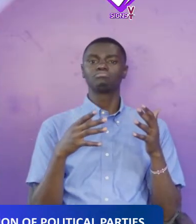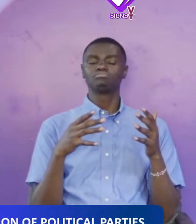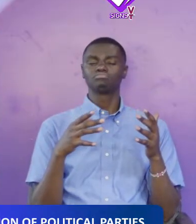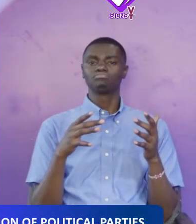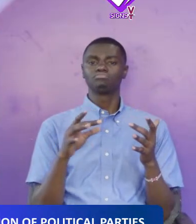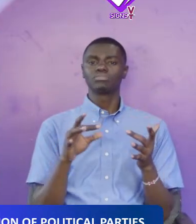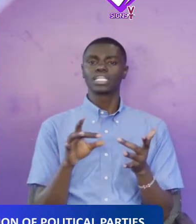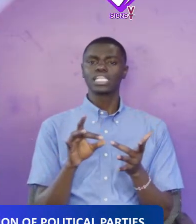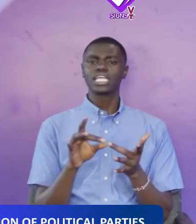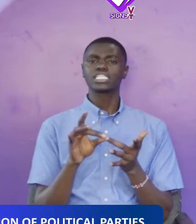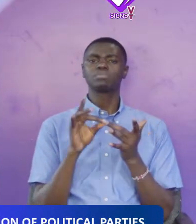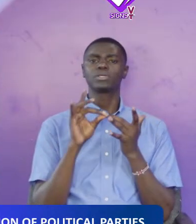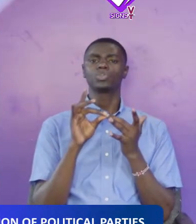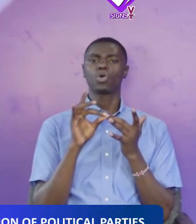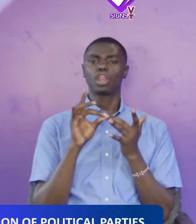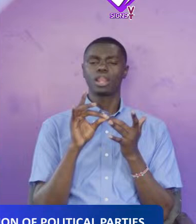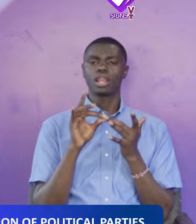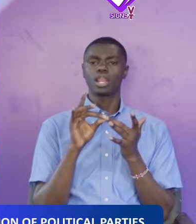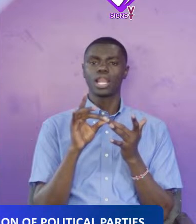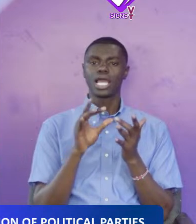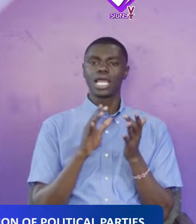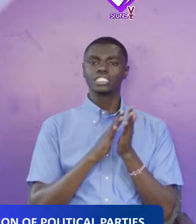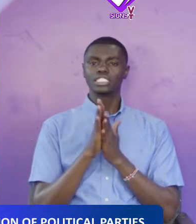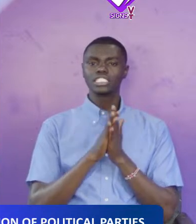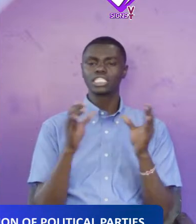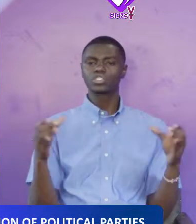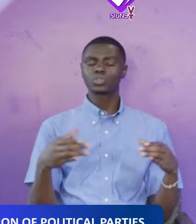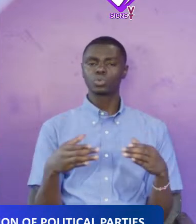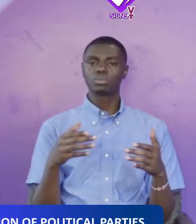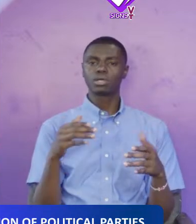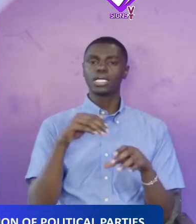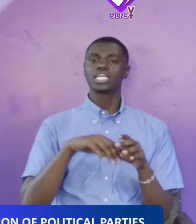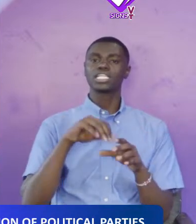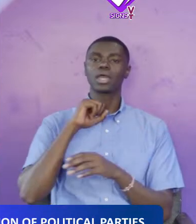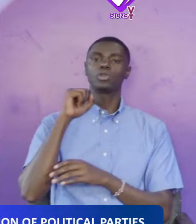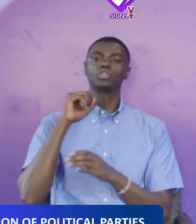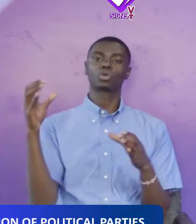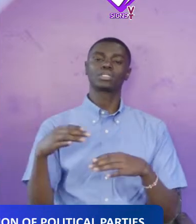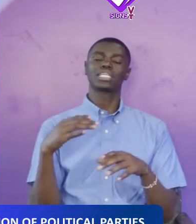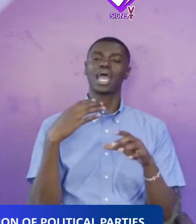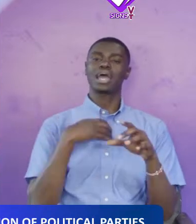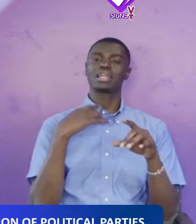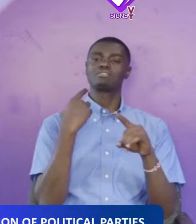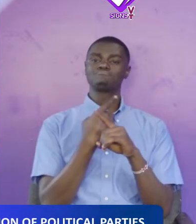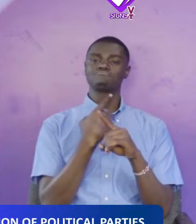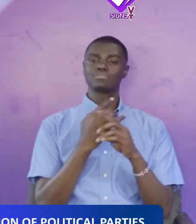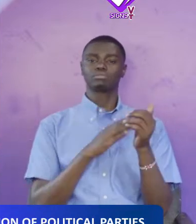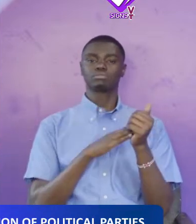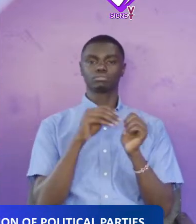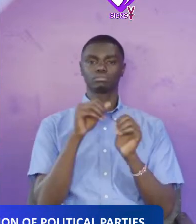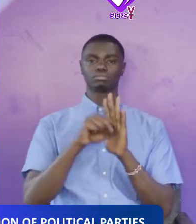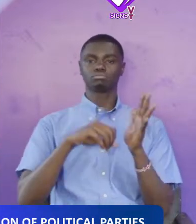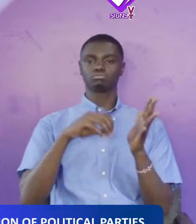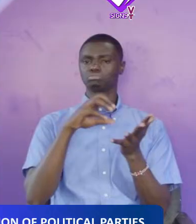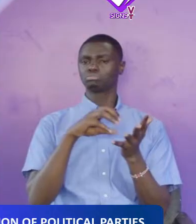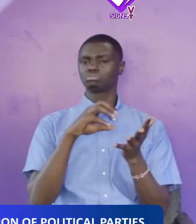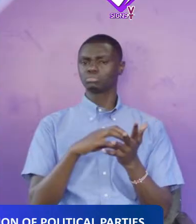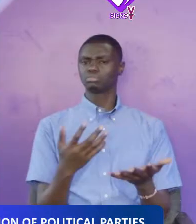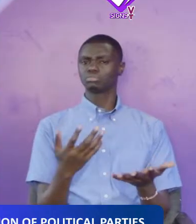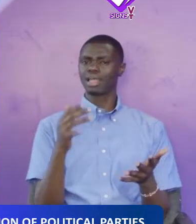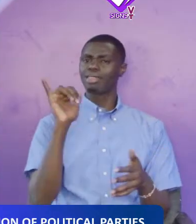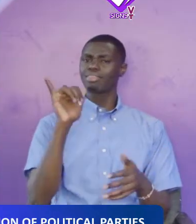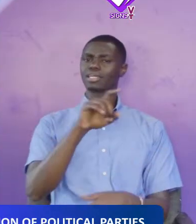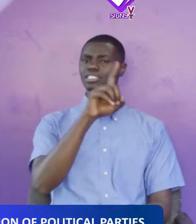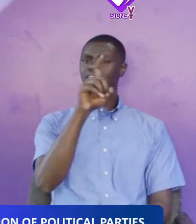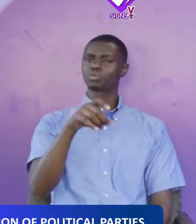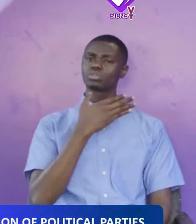interest groups in the political parties, or even at at the different leadership positions? That is a question that I